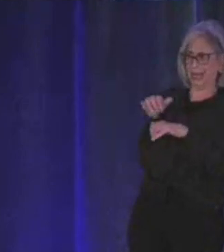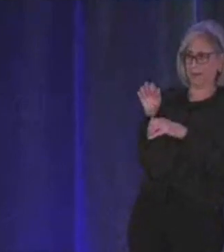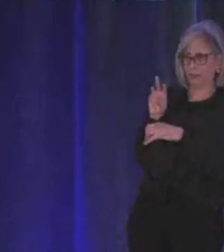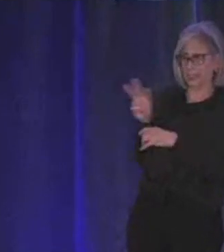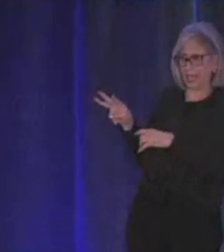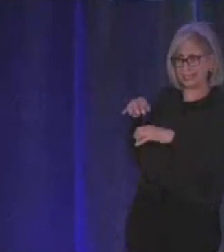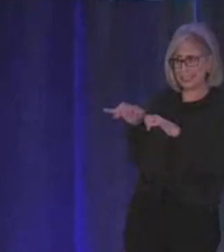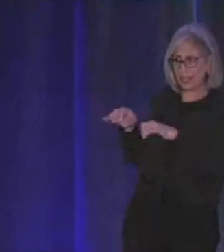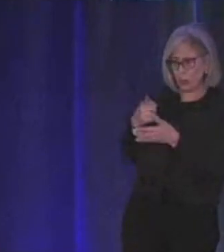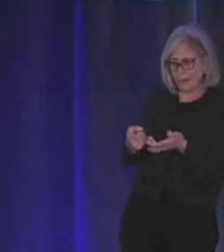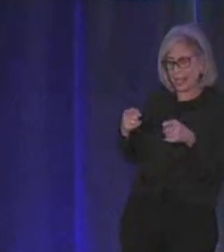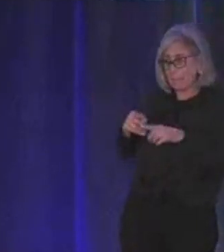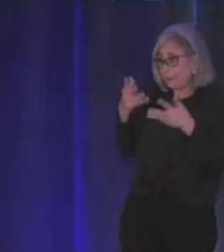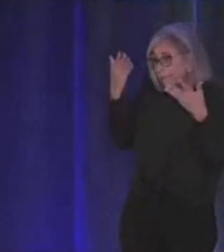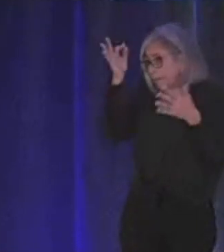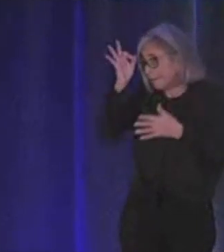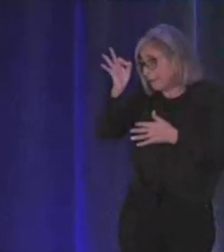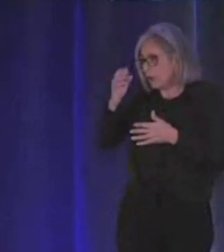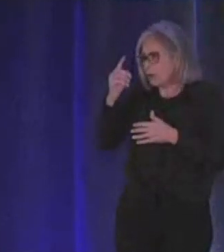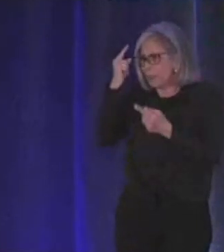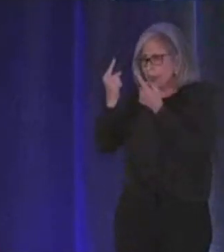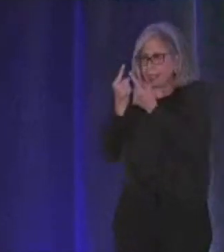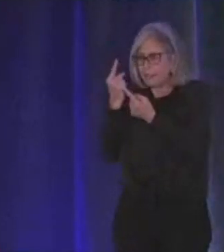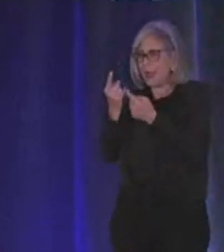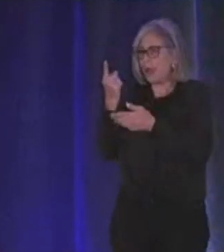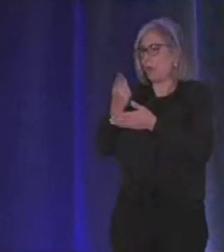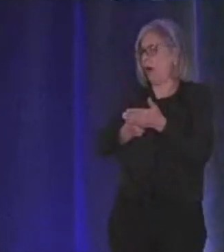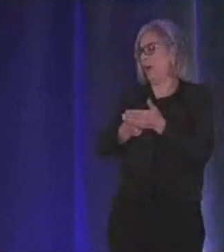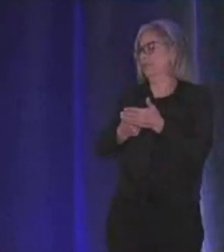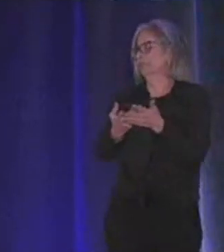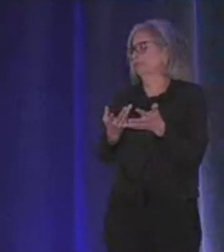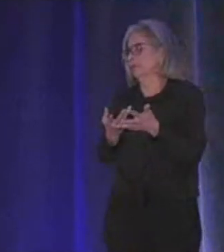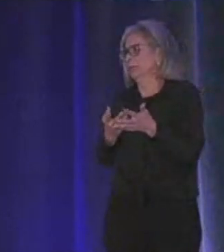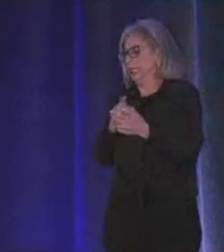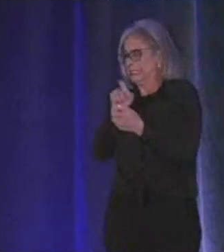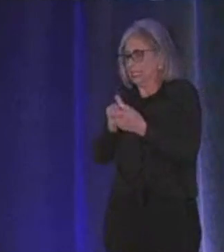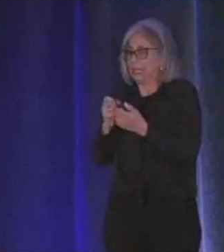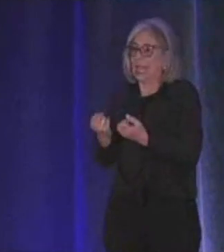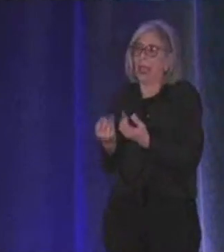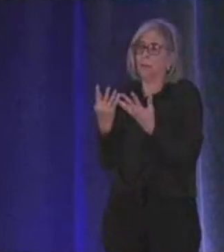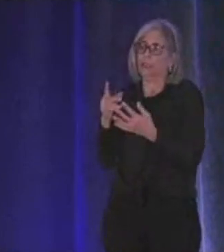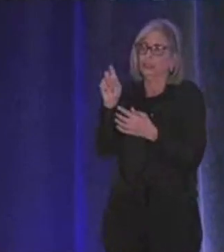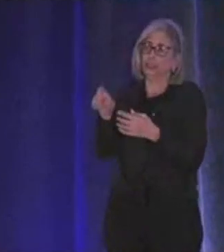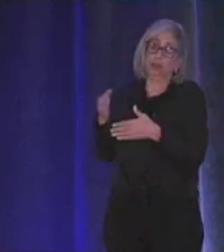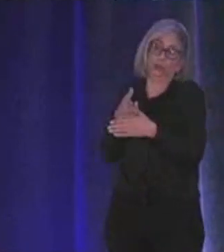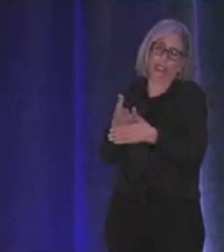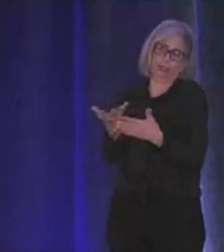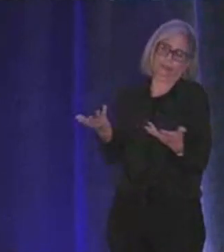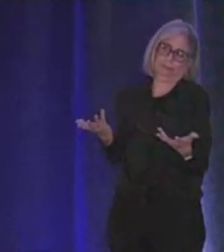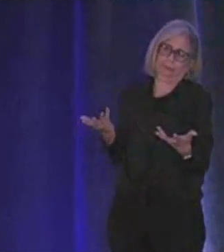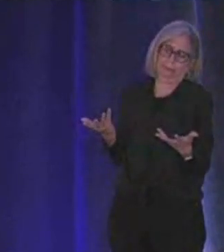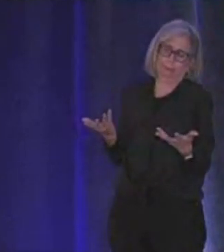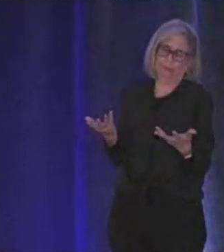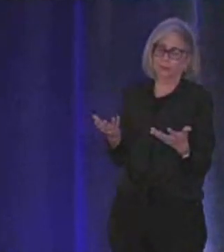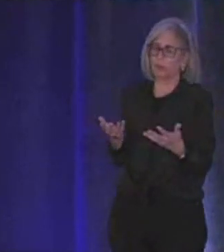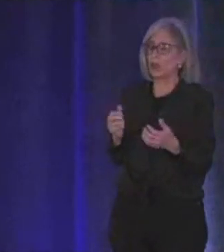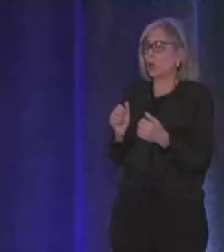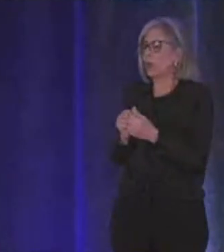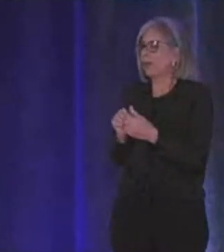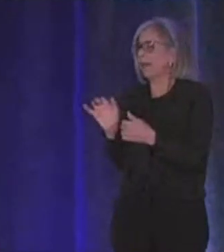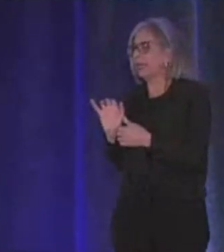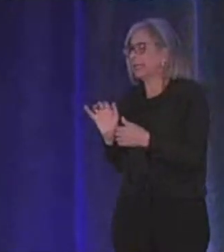happened? So you really have to think about like exactly how much should you share in this case in terms of